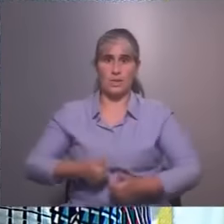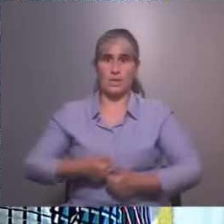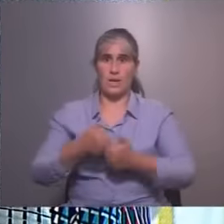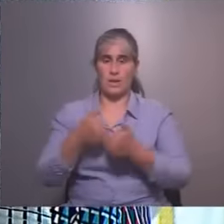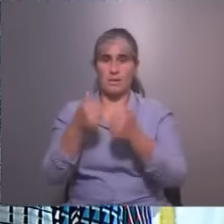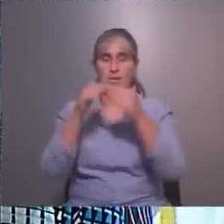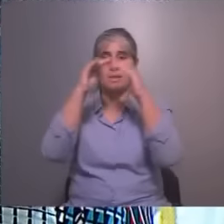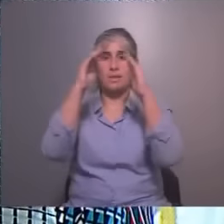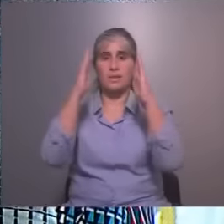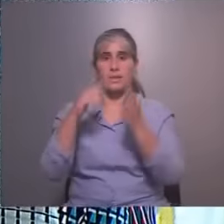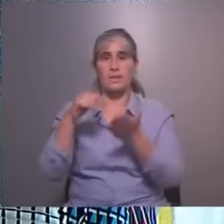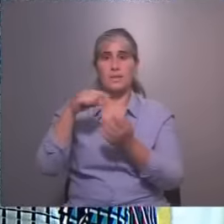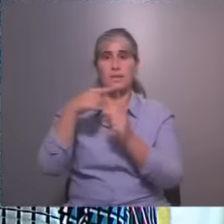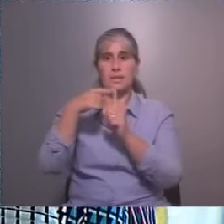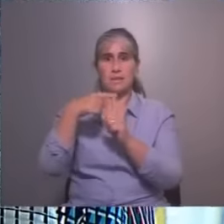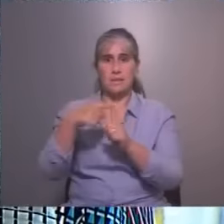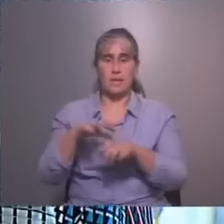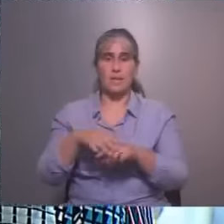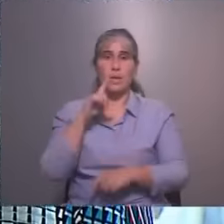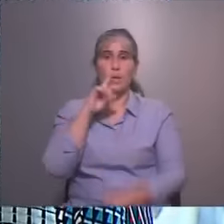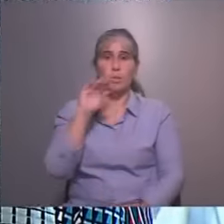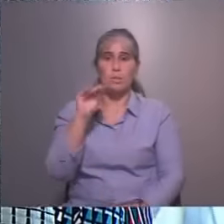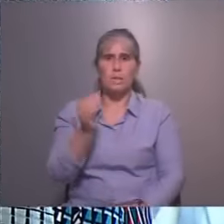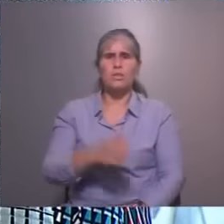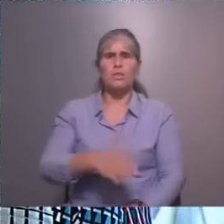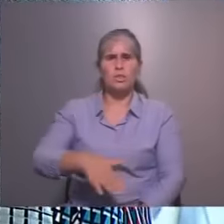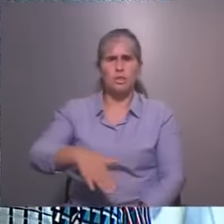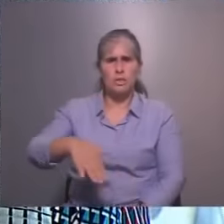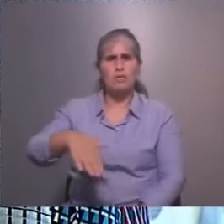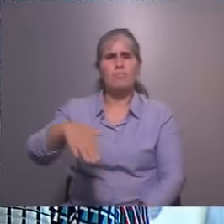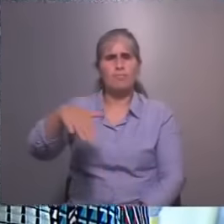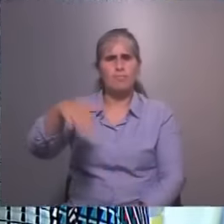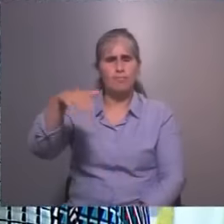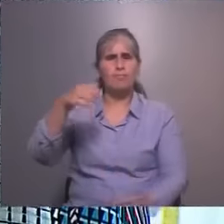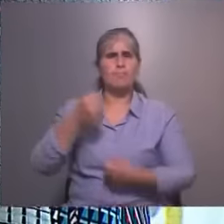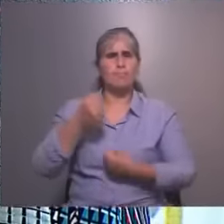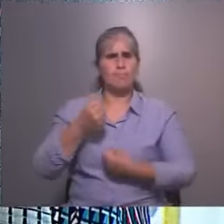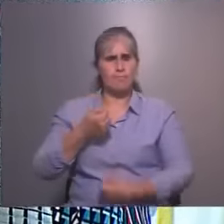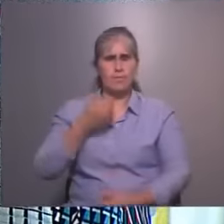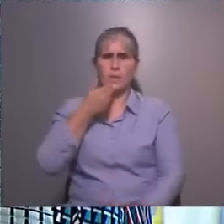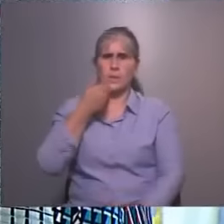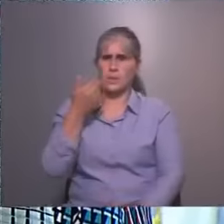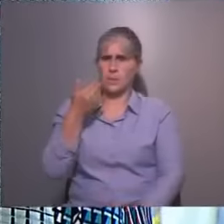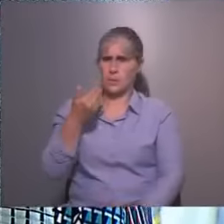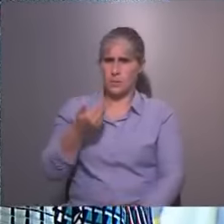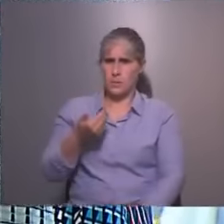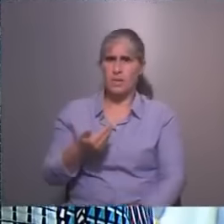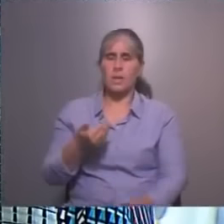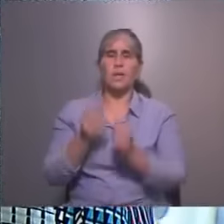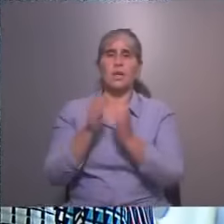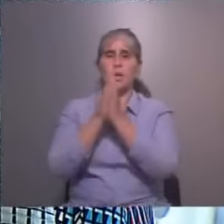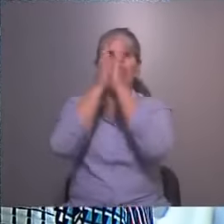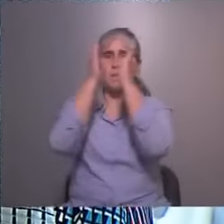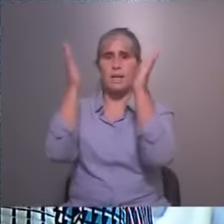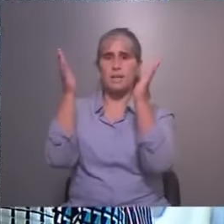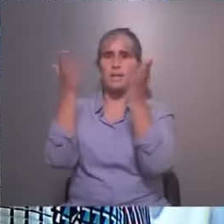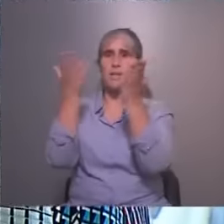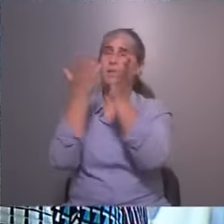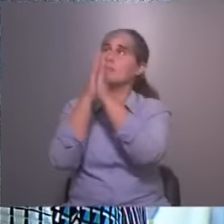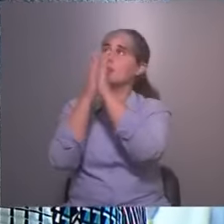to Galilee, to their own town of Nazareth. The child grew and became